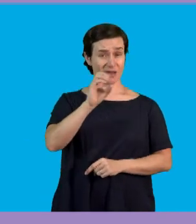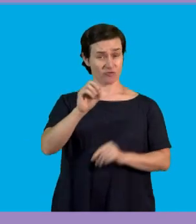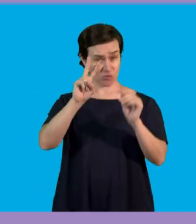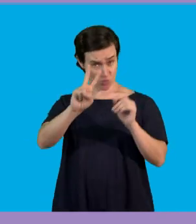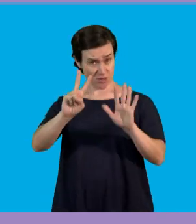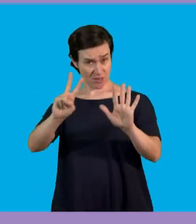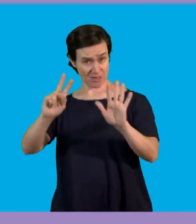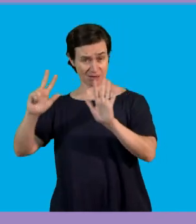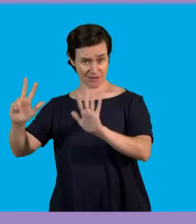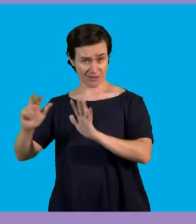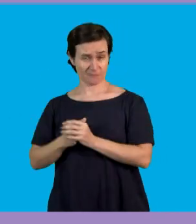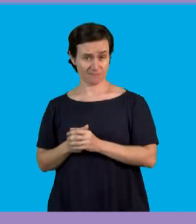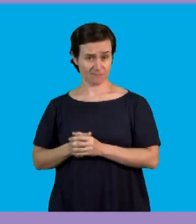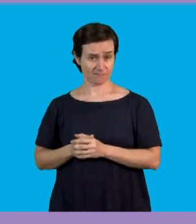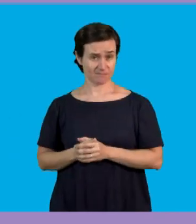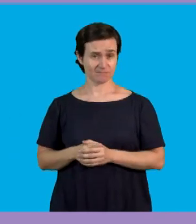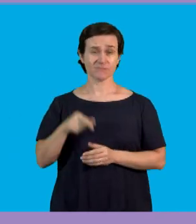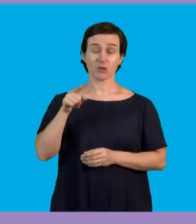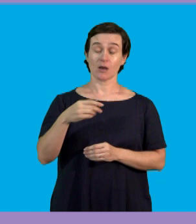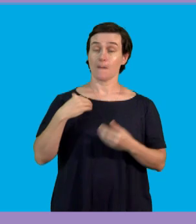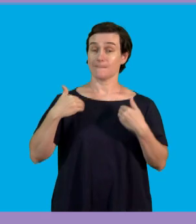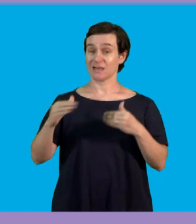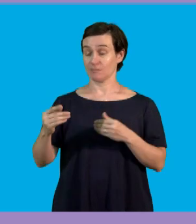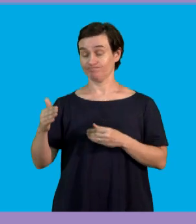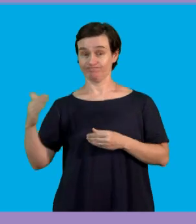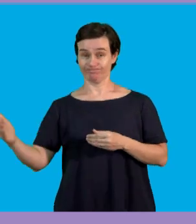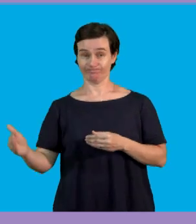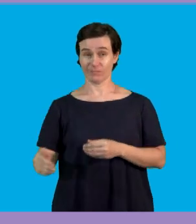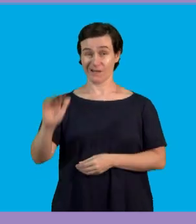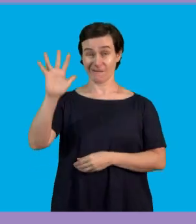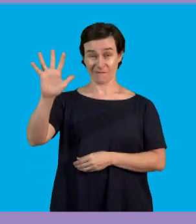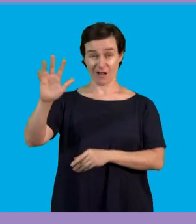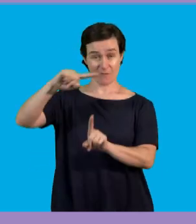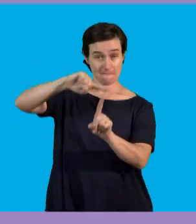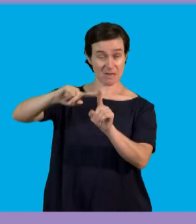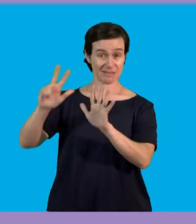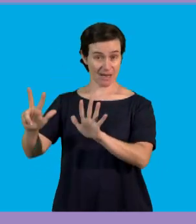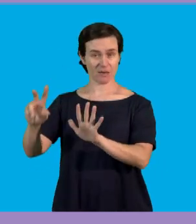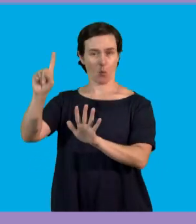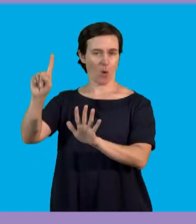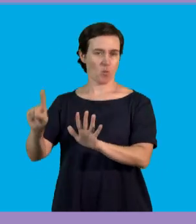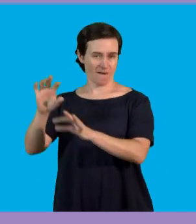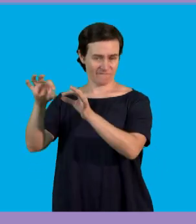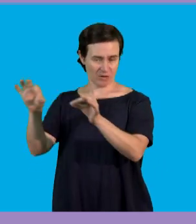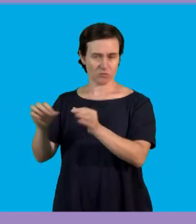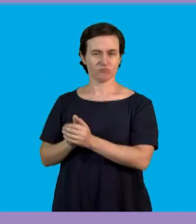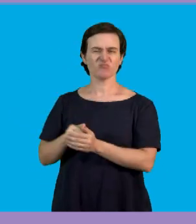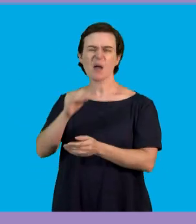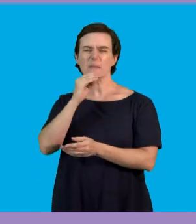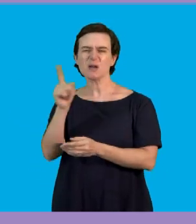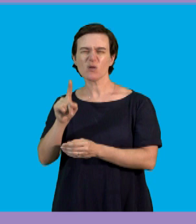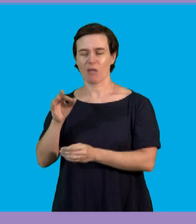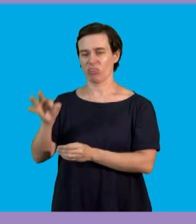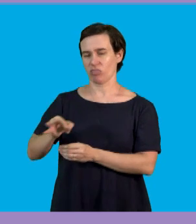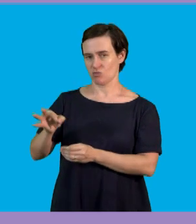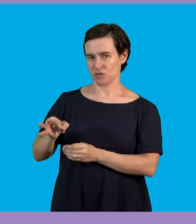1,328. Again, we start with the ones. So we have 5 ones plus 8 ones. So our answer there is 13. Now 13